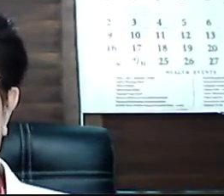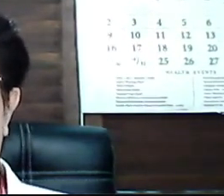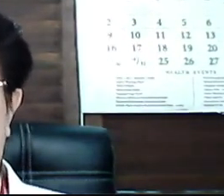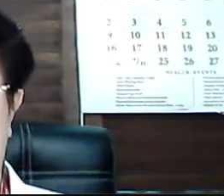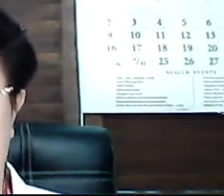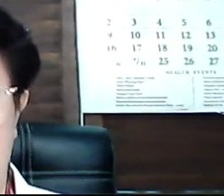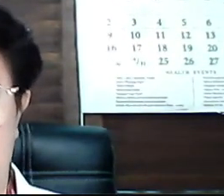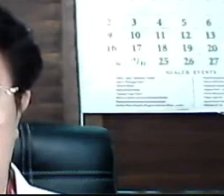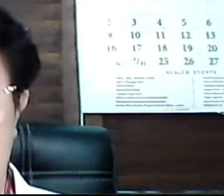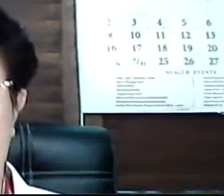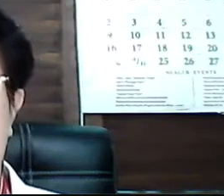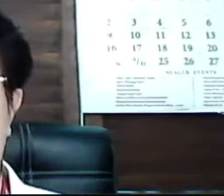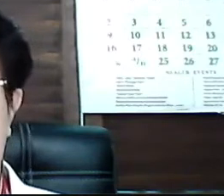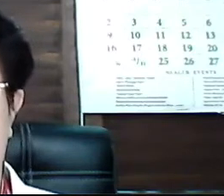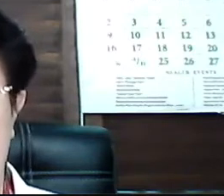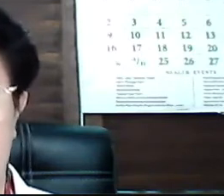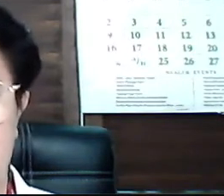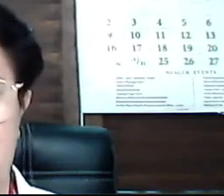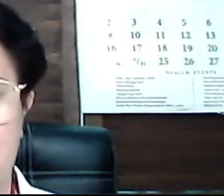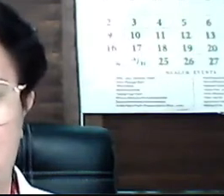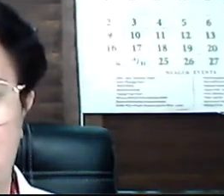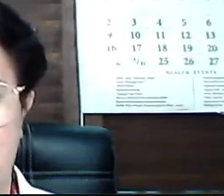fb.com/policy, and on your YouTube channel at